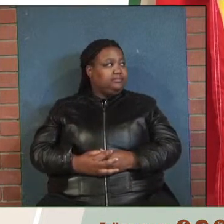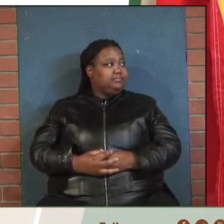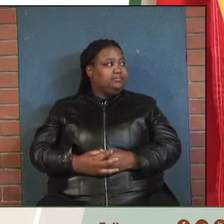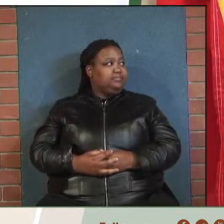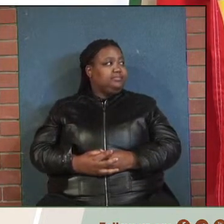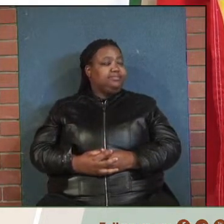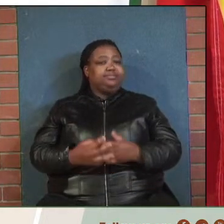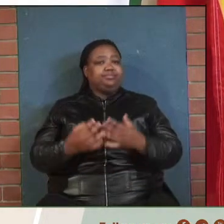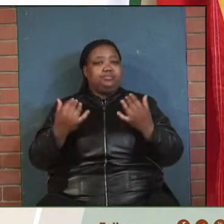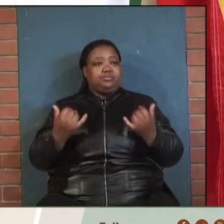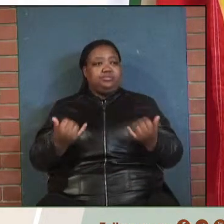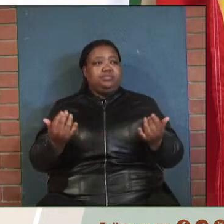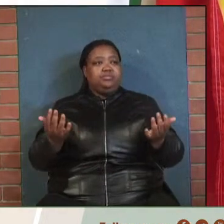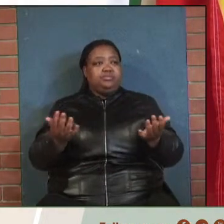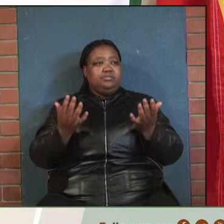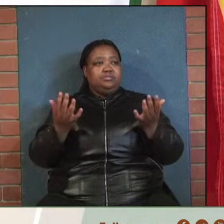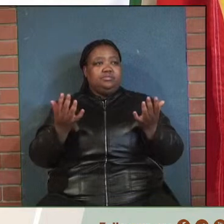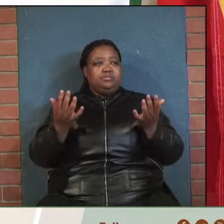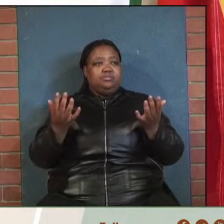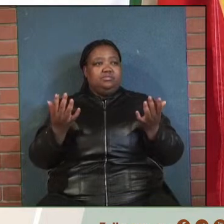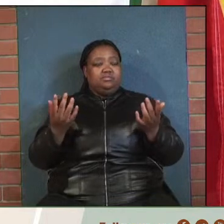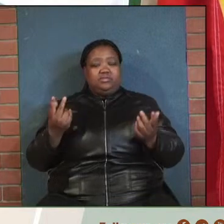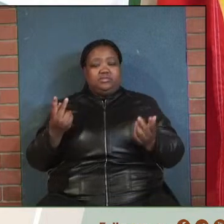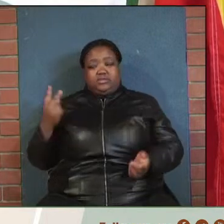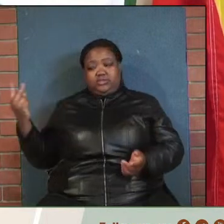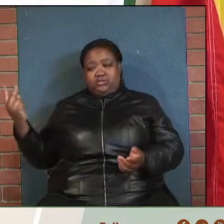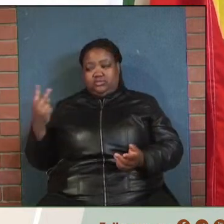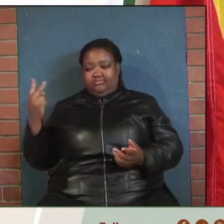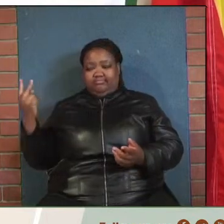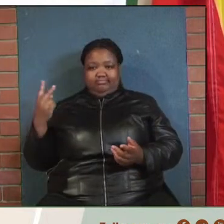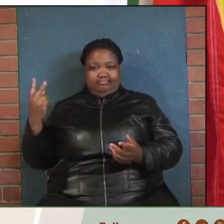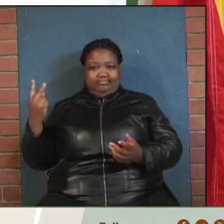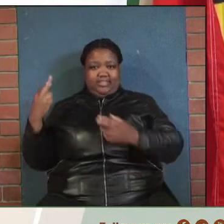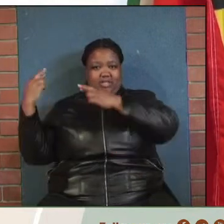we are sharing the same title.